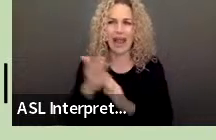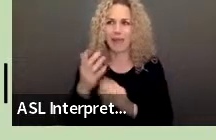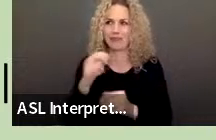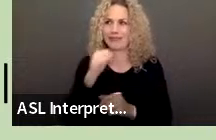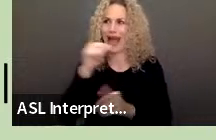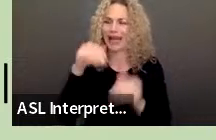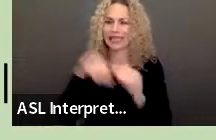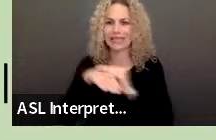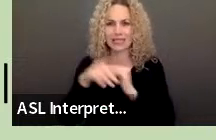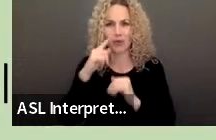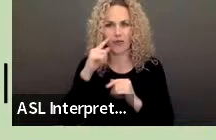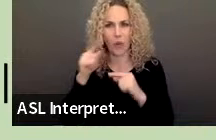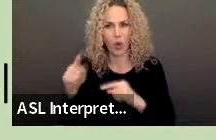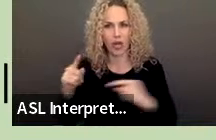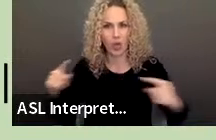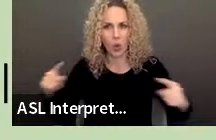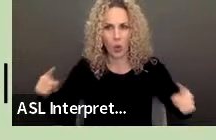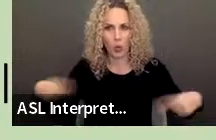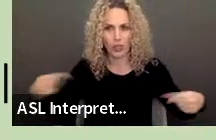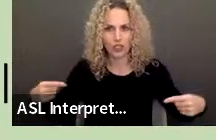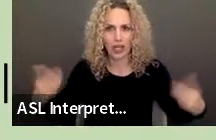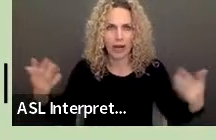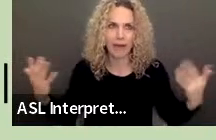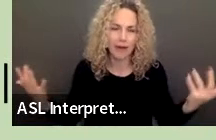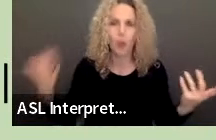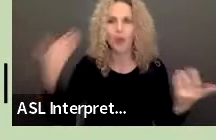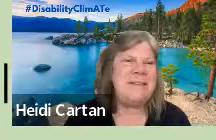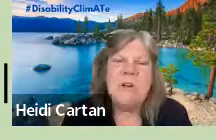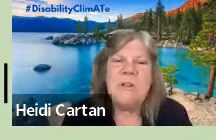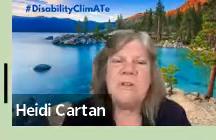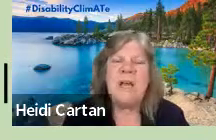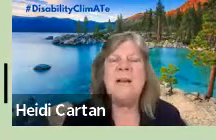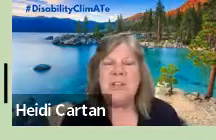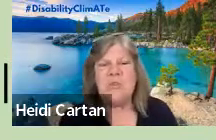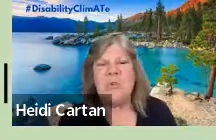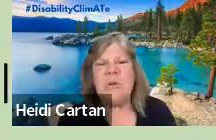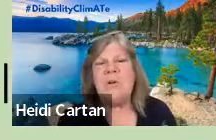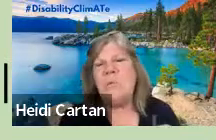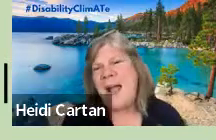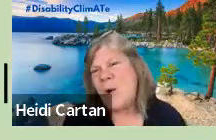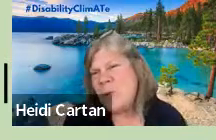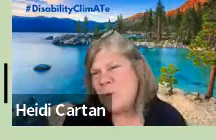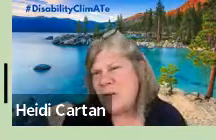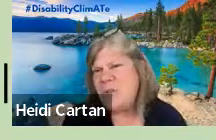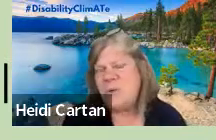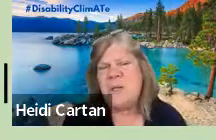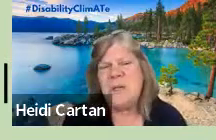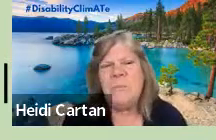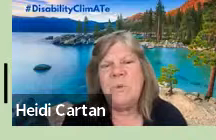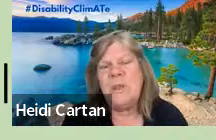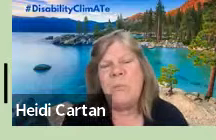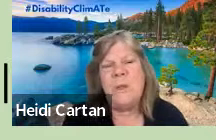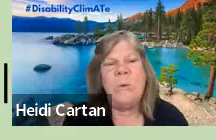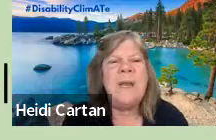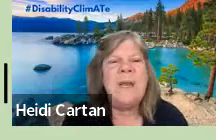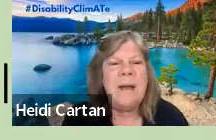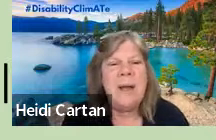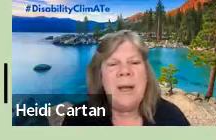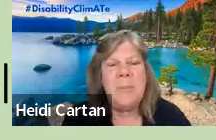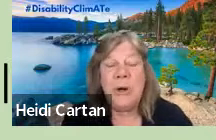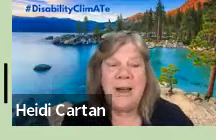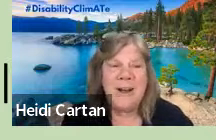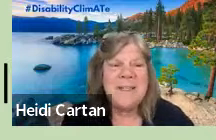inaccessible. And we knew we wanted to address that, but we weren't entirely sure how we wanted to do it and with